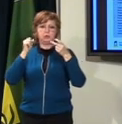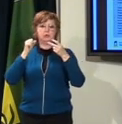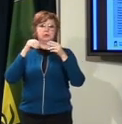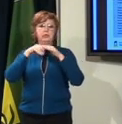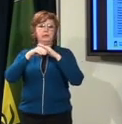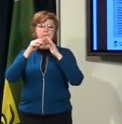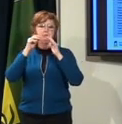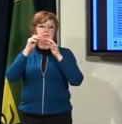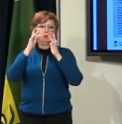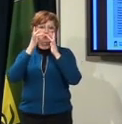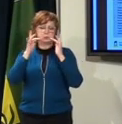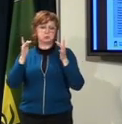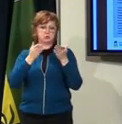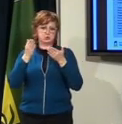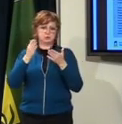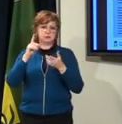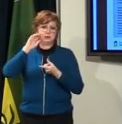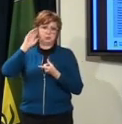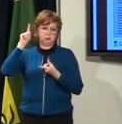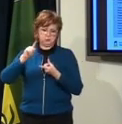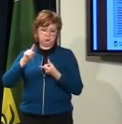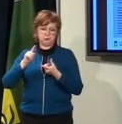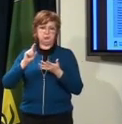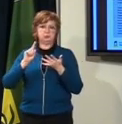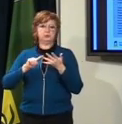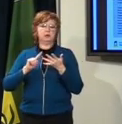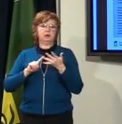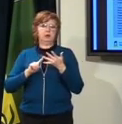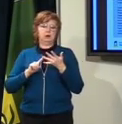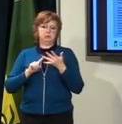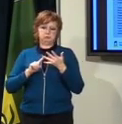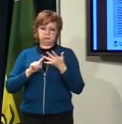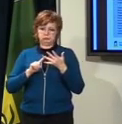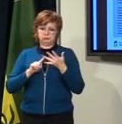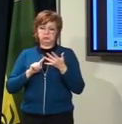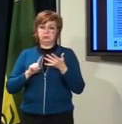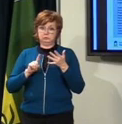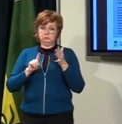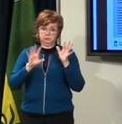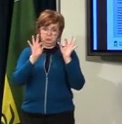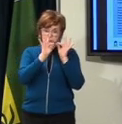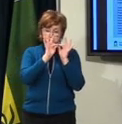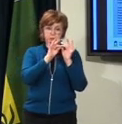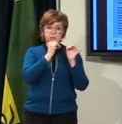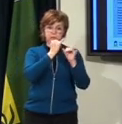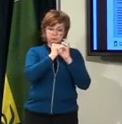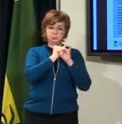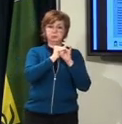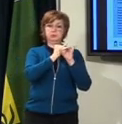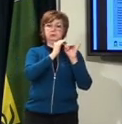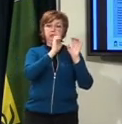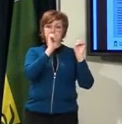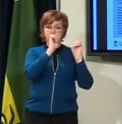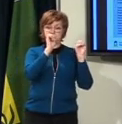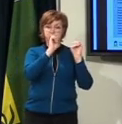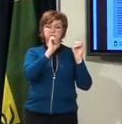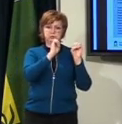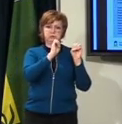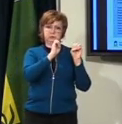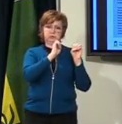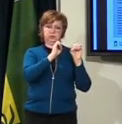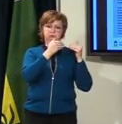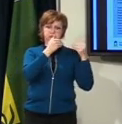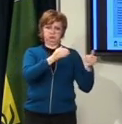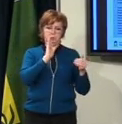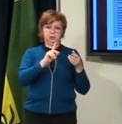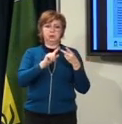services. In addition to continuing with urgent, emergent, and cancer surgeries, some elective surgeries